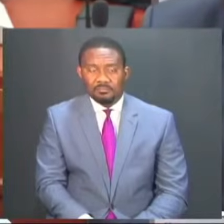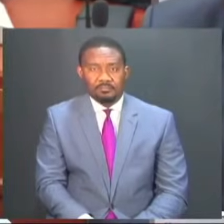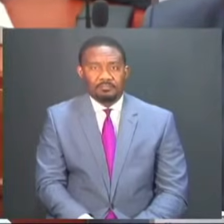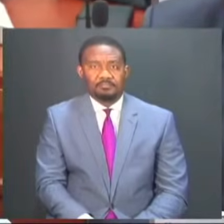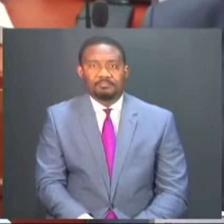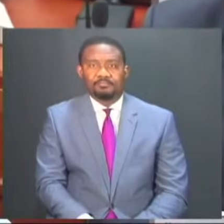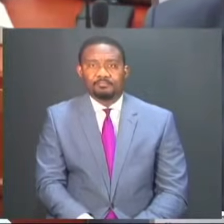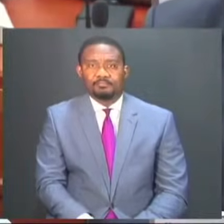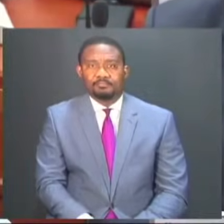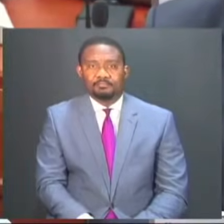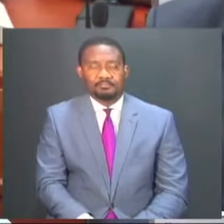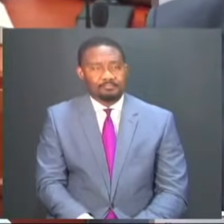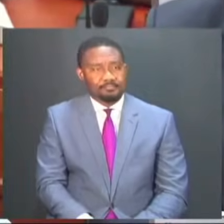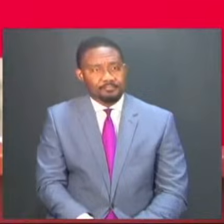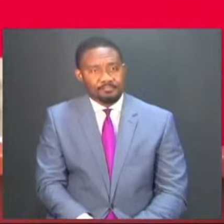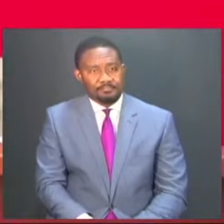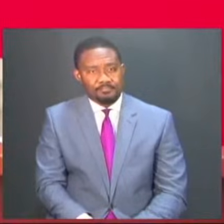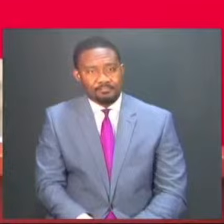Or your console.